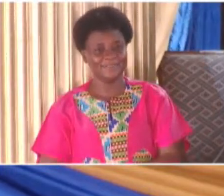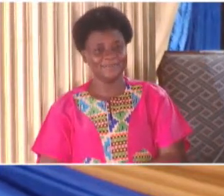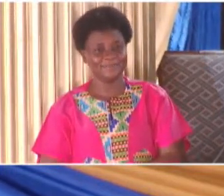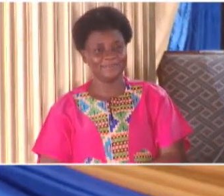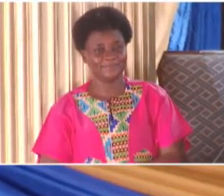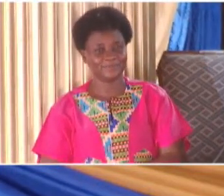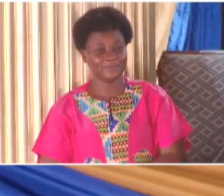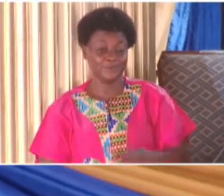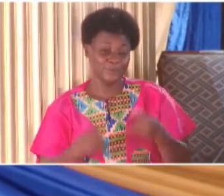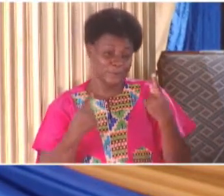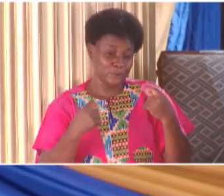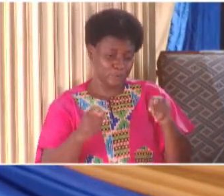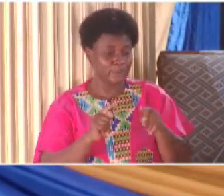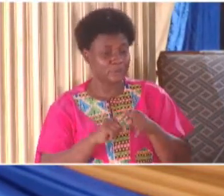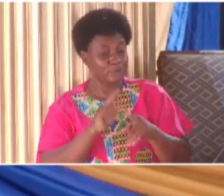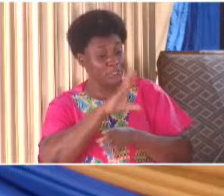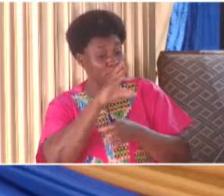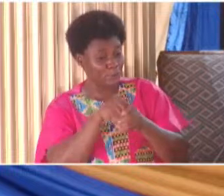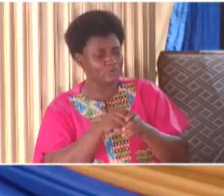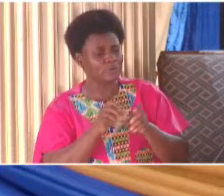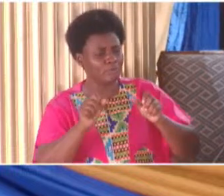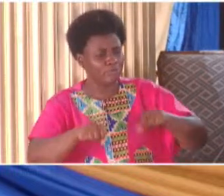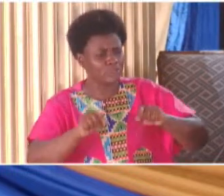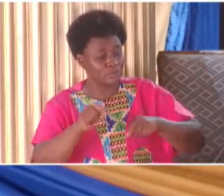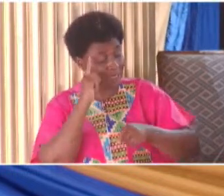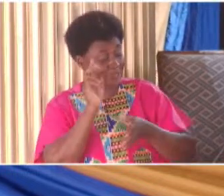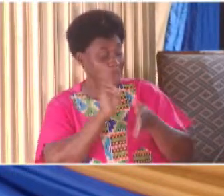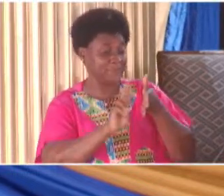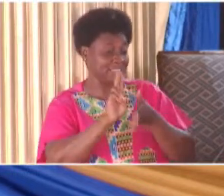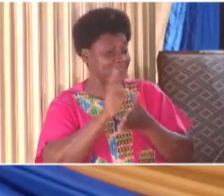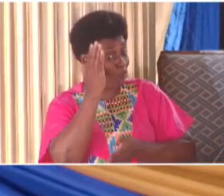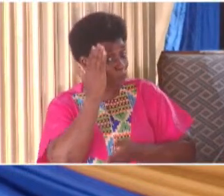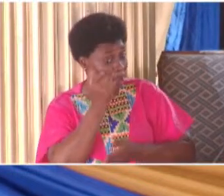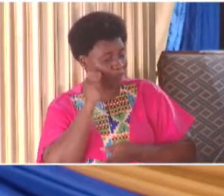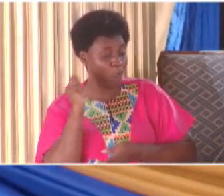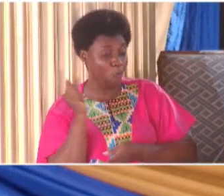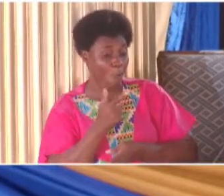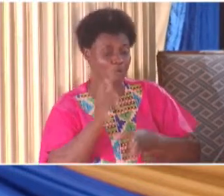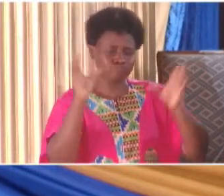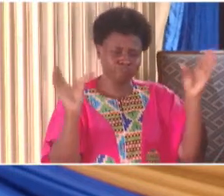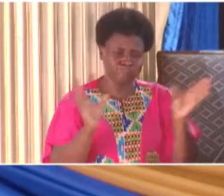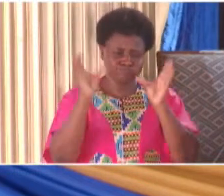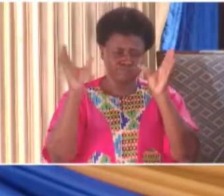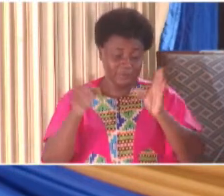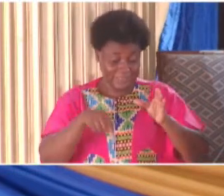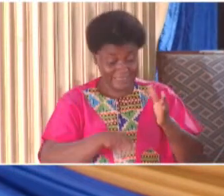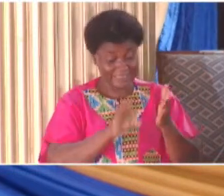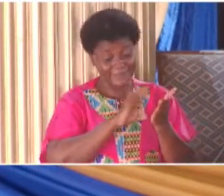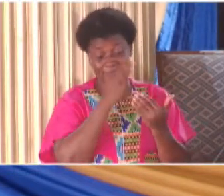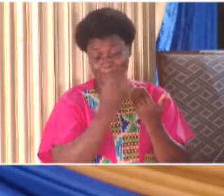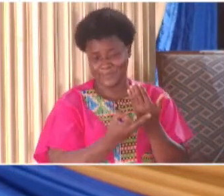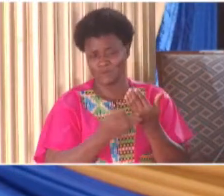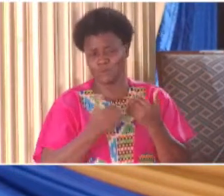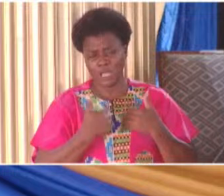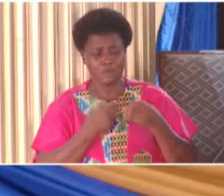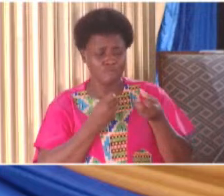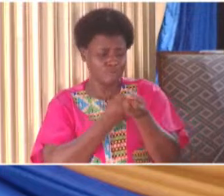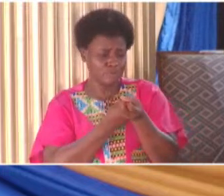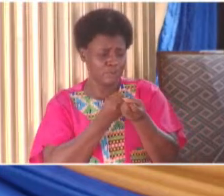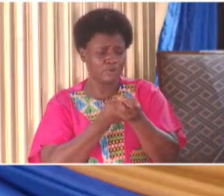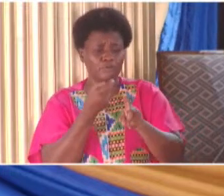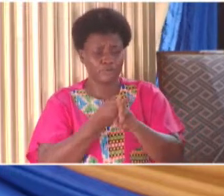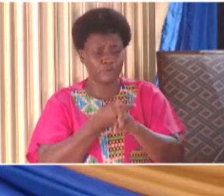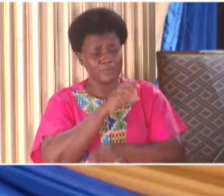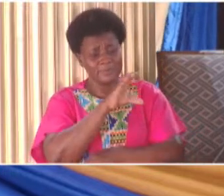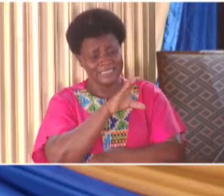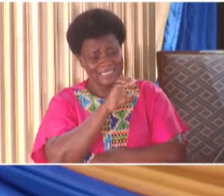We are trying to be as inclusive as possible as a university, and so for all our ceremonies this February, we have had support from